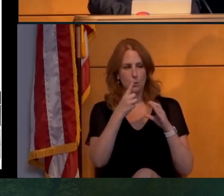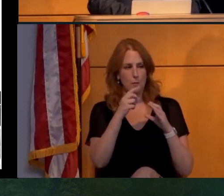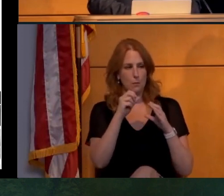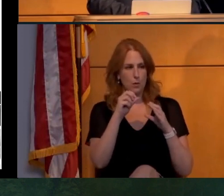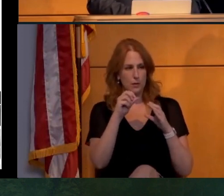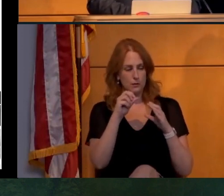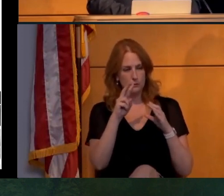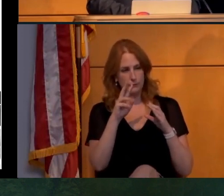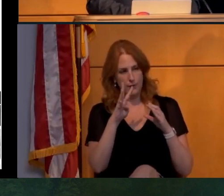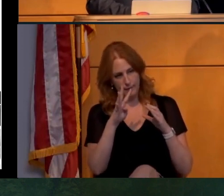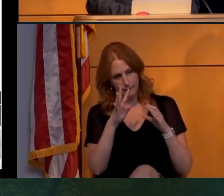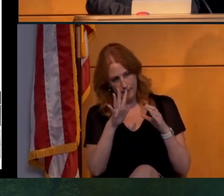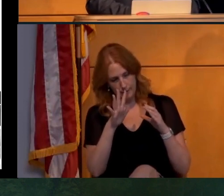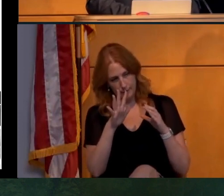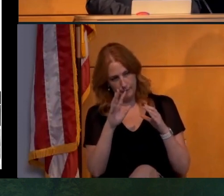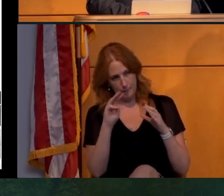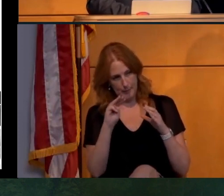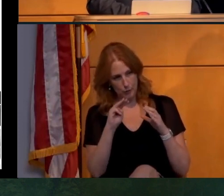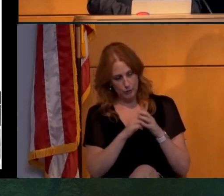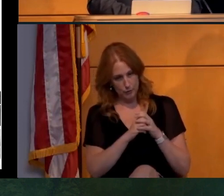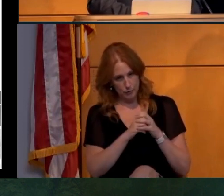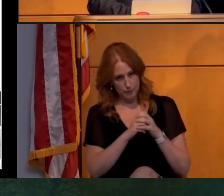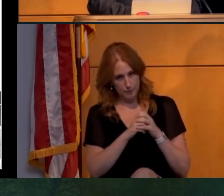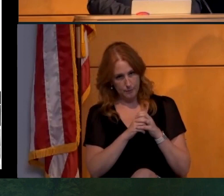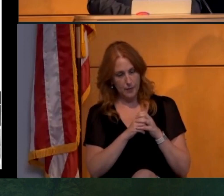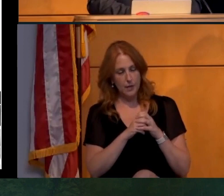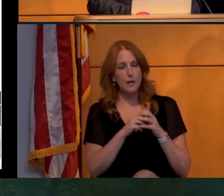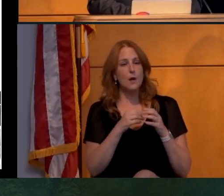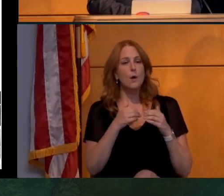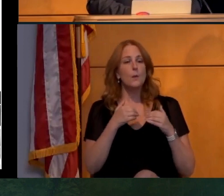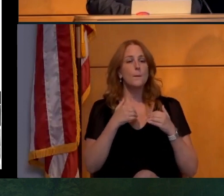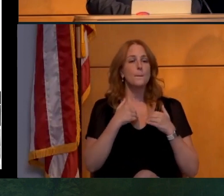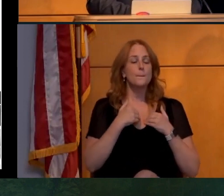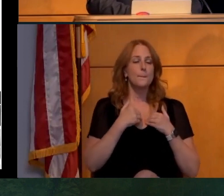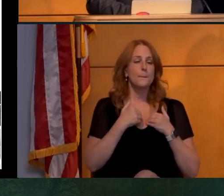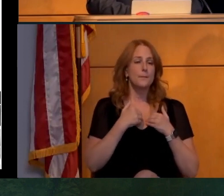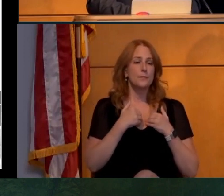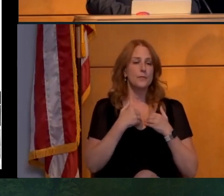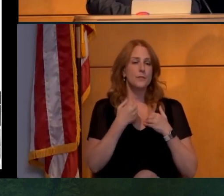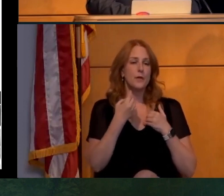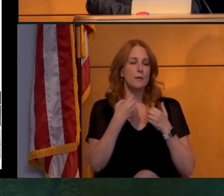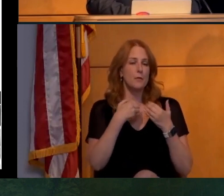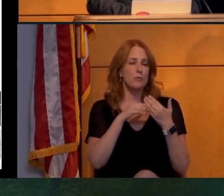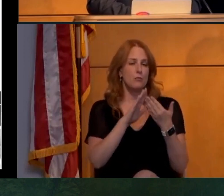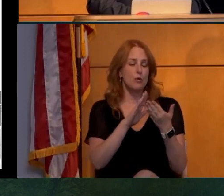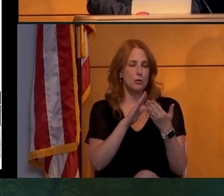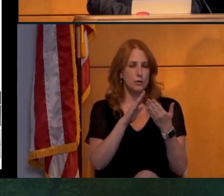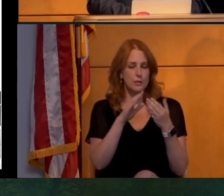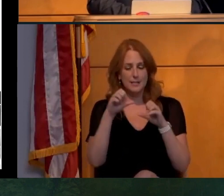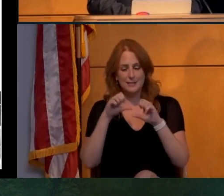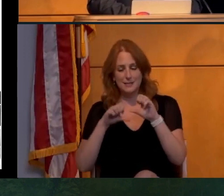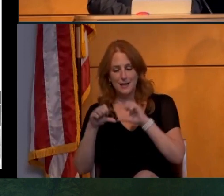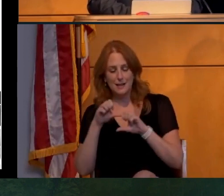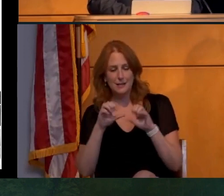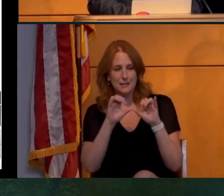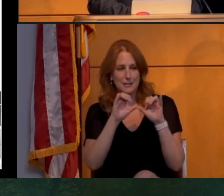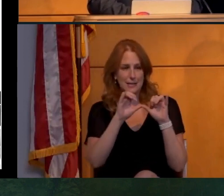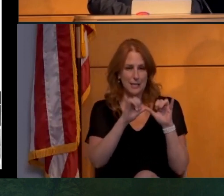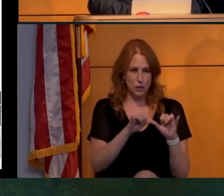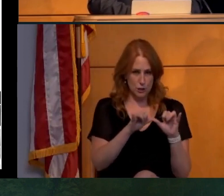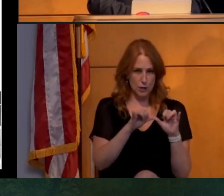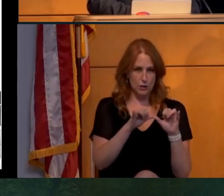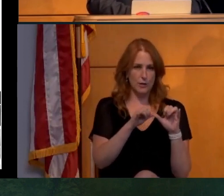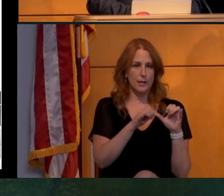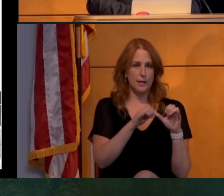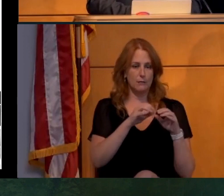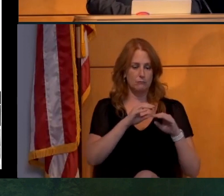We have implemented so-called a byte sampling approach, and there is a science and engineering requirement why we did that.